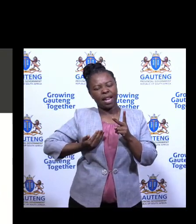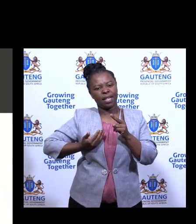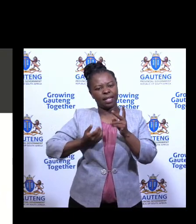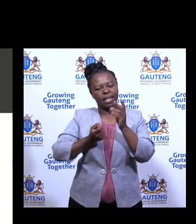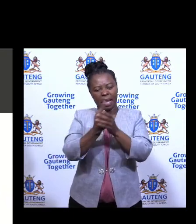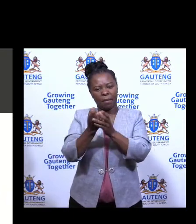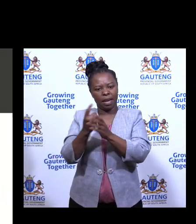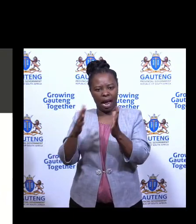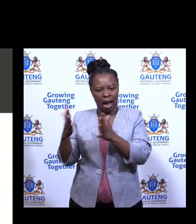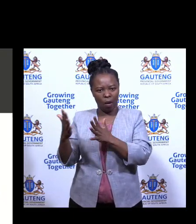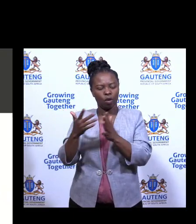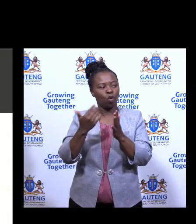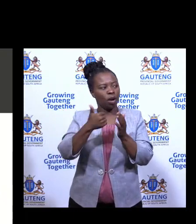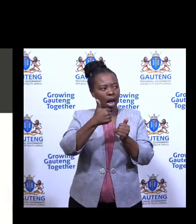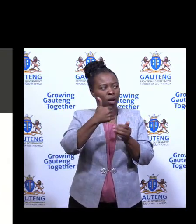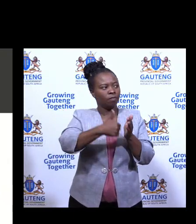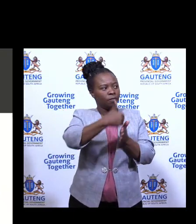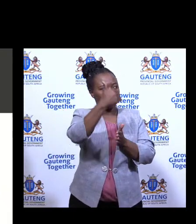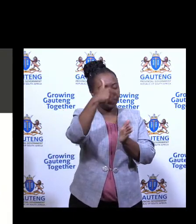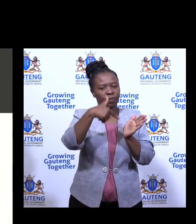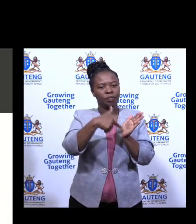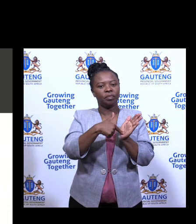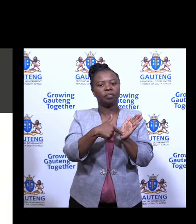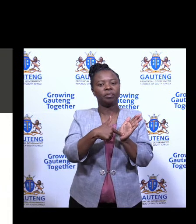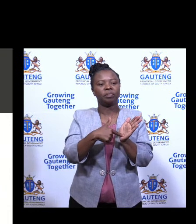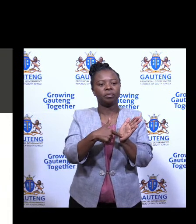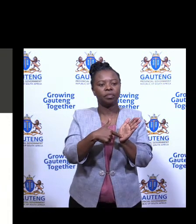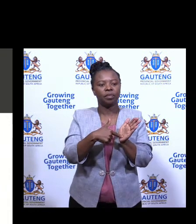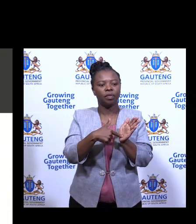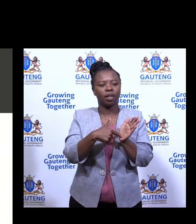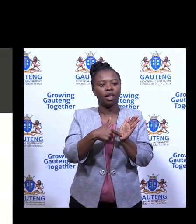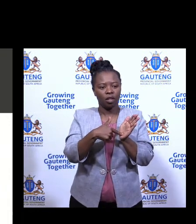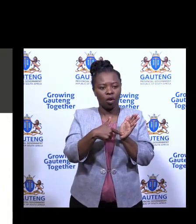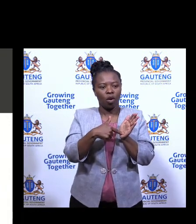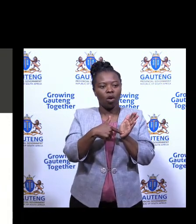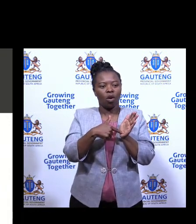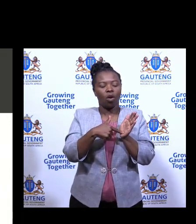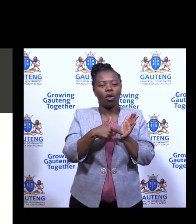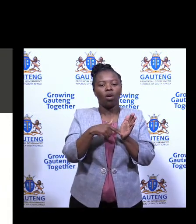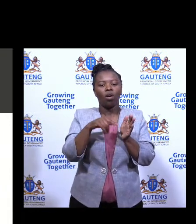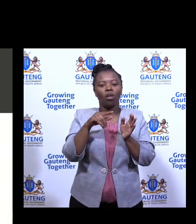the slide that I've put on the screen at the moment, what we've done over here on the